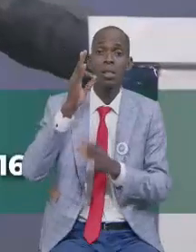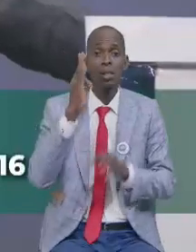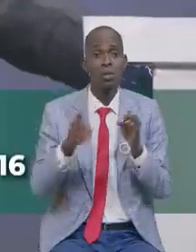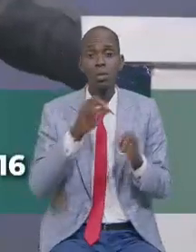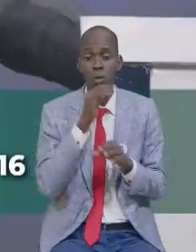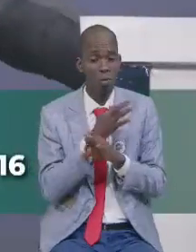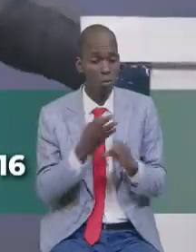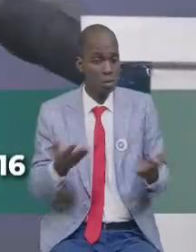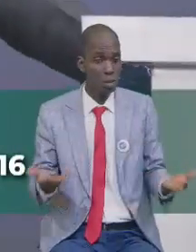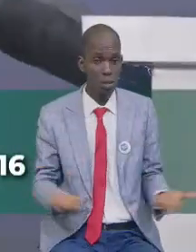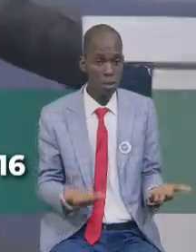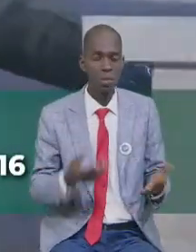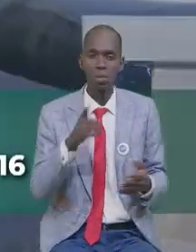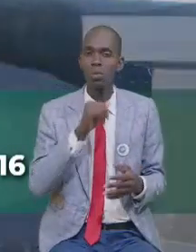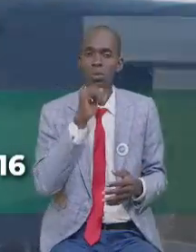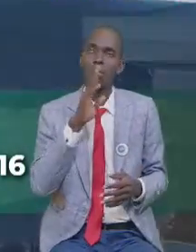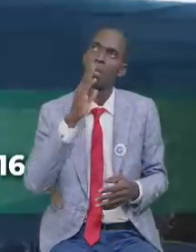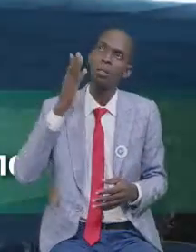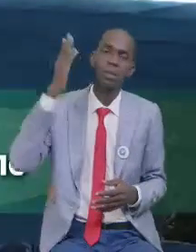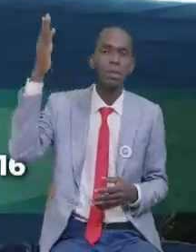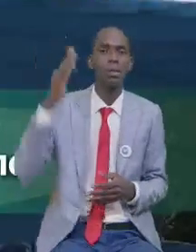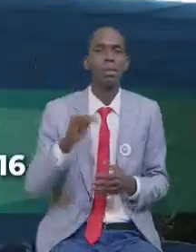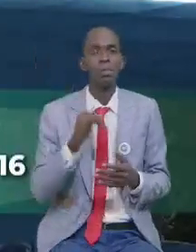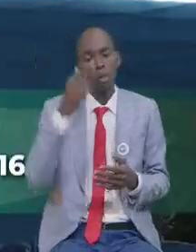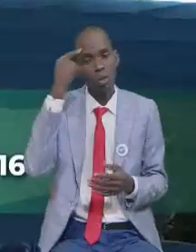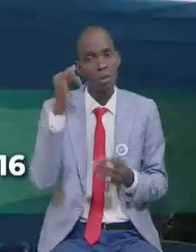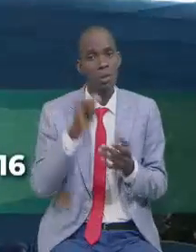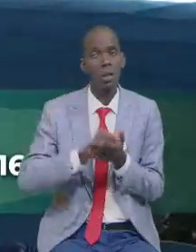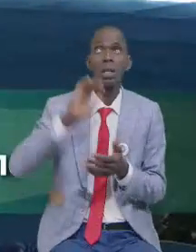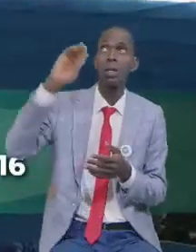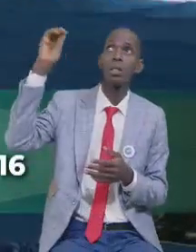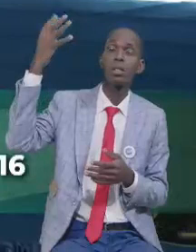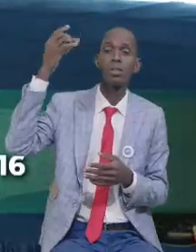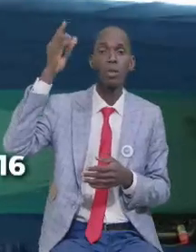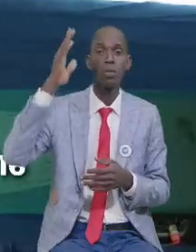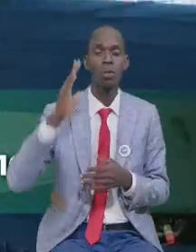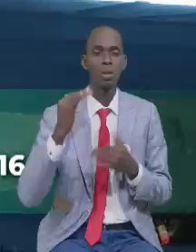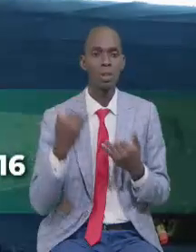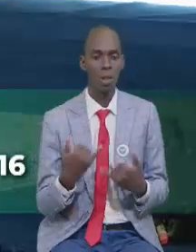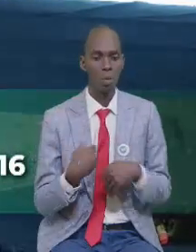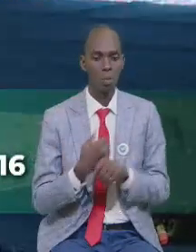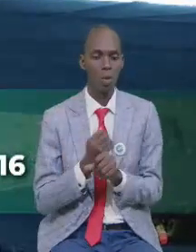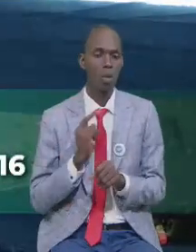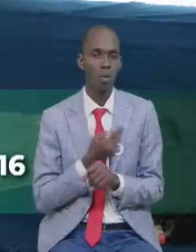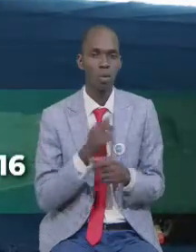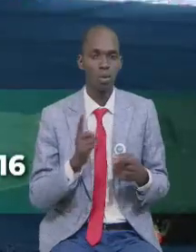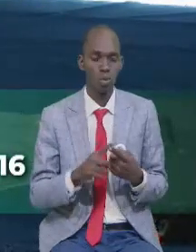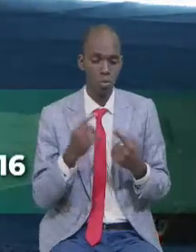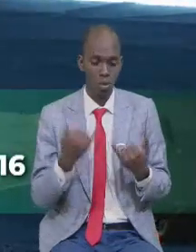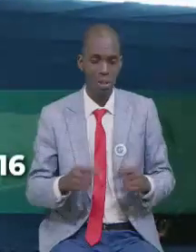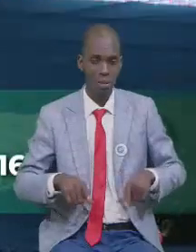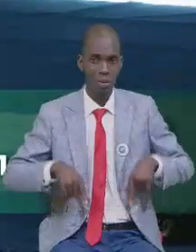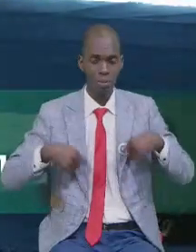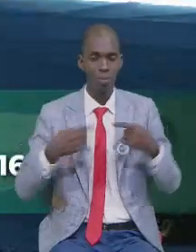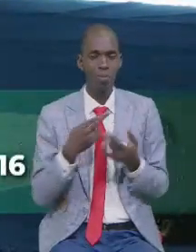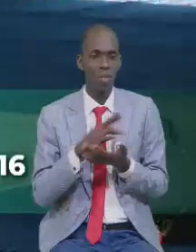get to heaven, you'll not be there. Because that grace of God now makes us to live righteously,